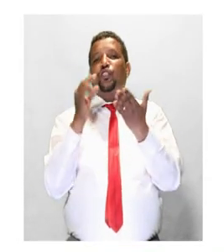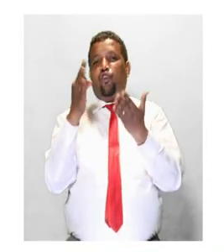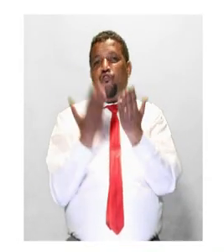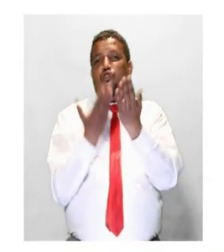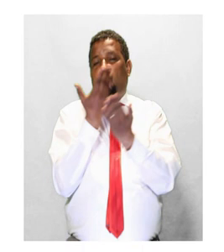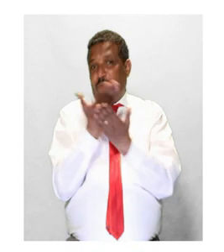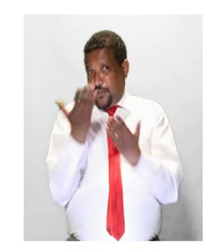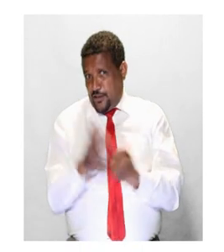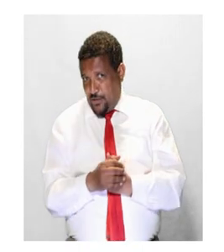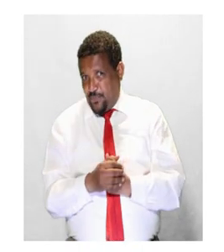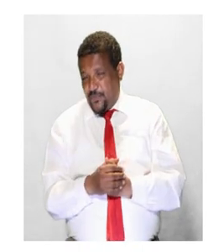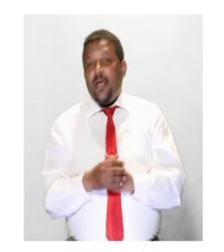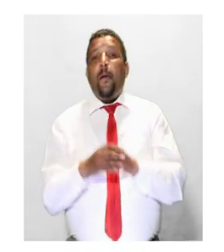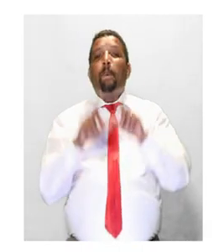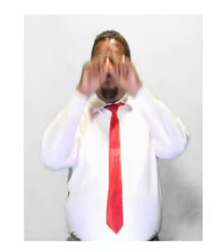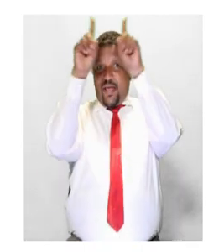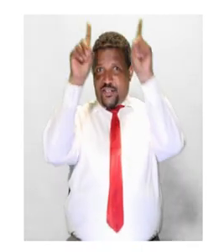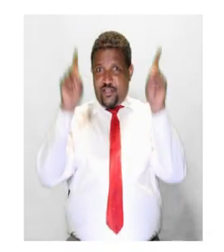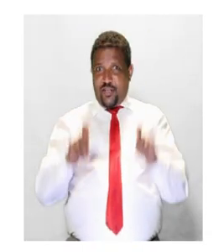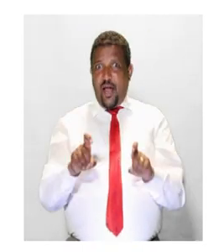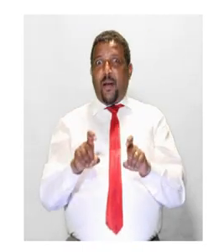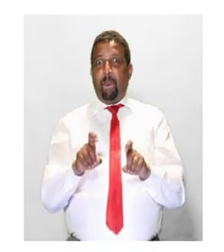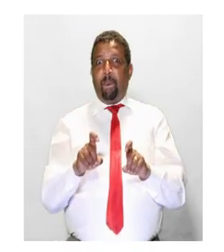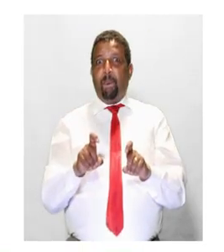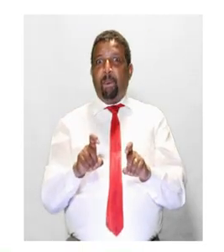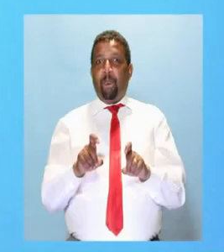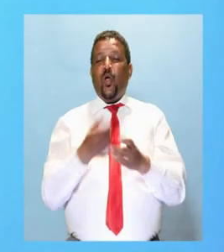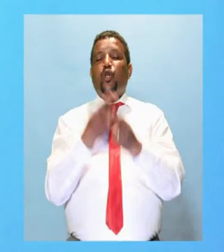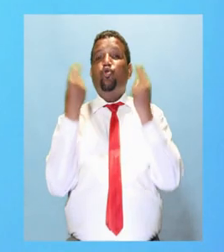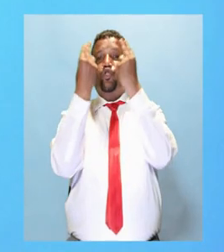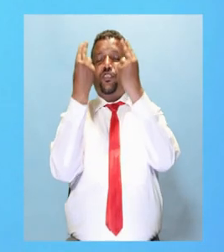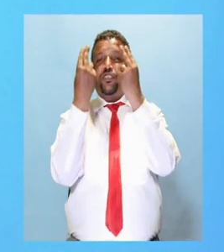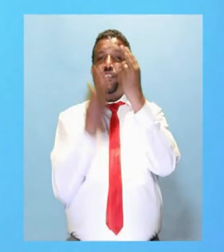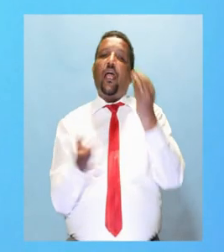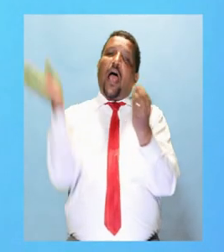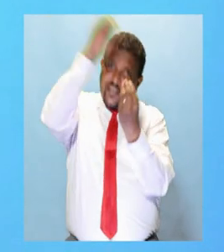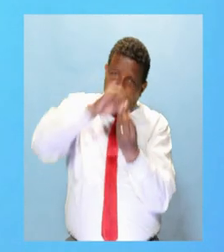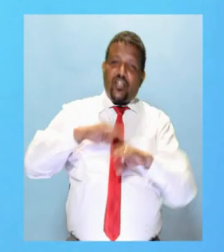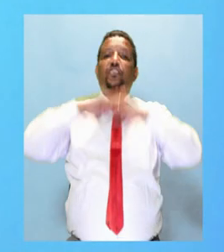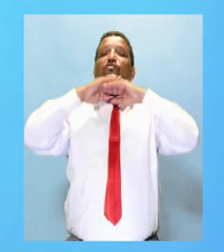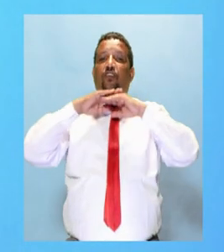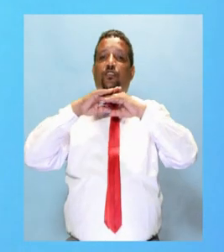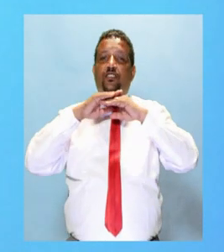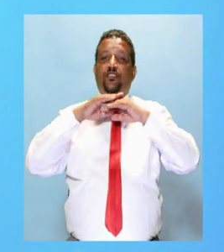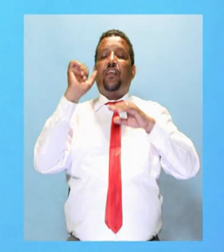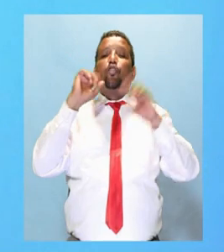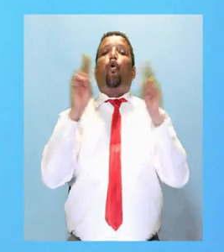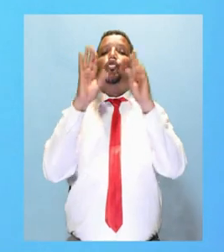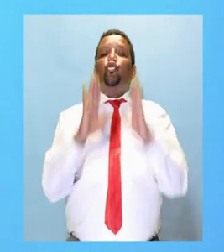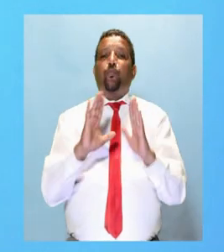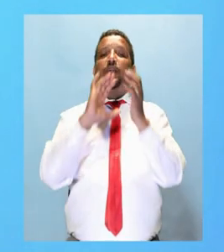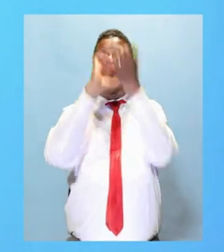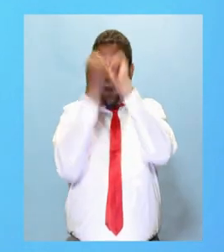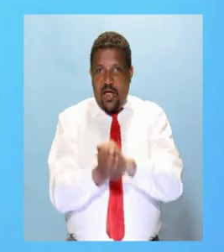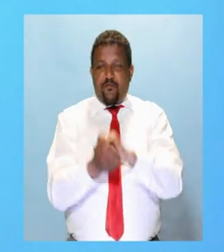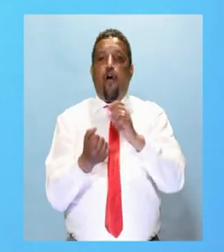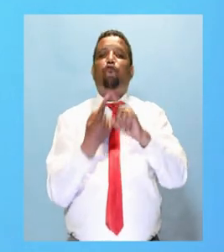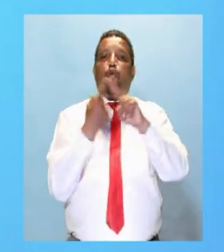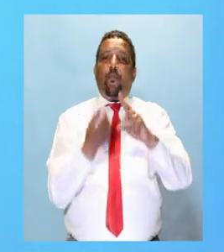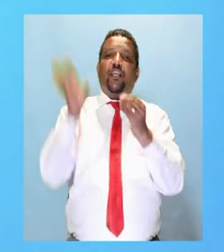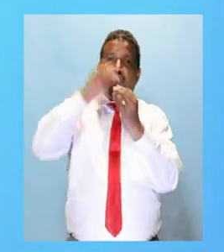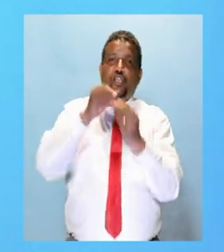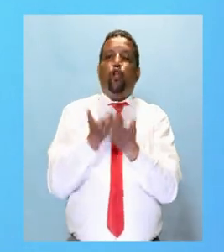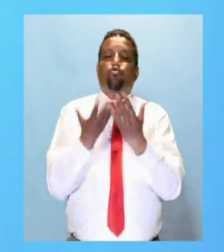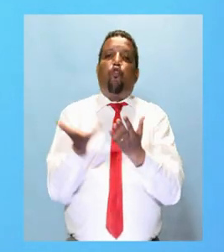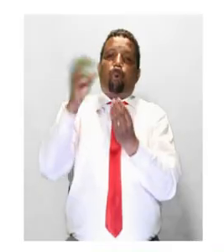commodity. But the marginal utility is the additional satisfaction that a consumer derives from additional units of a